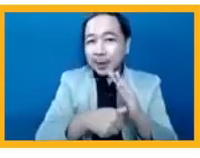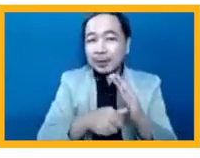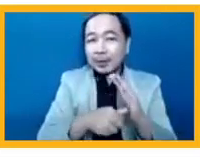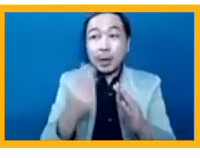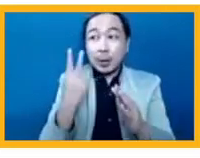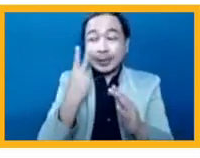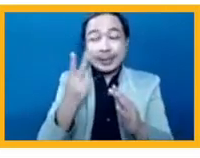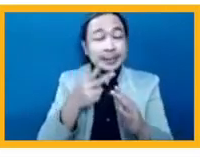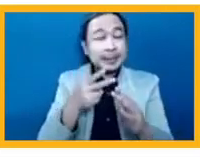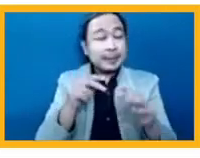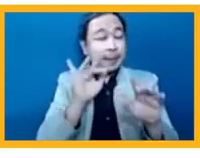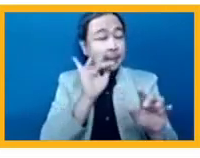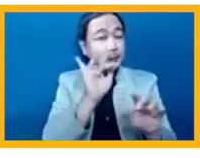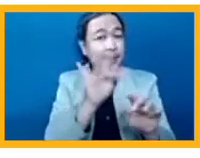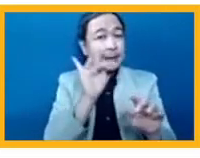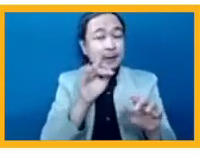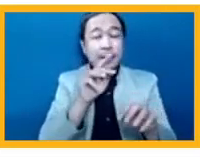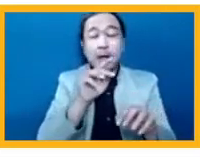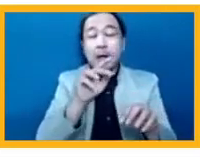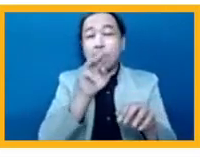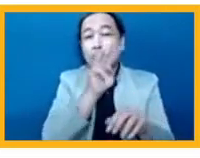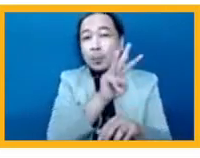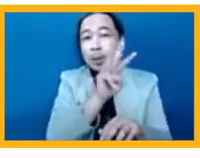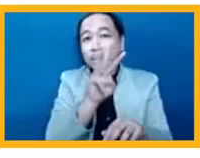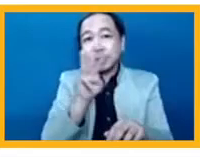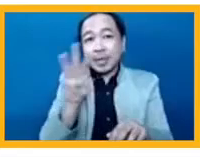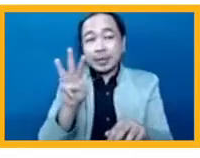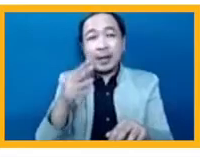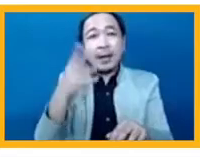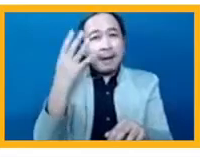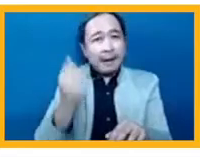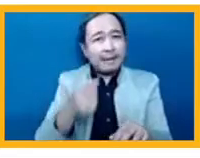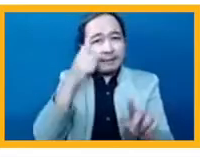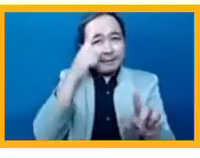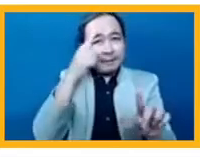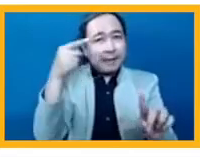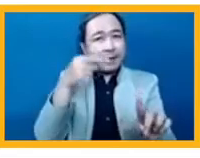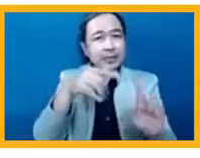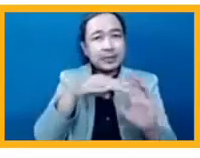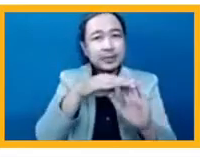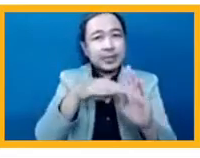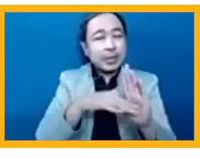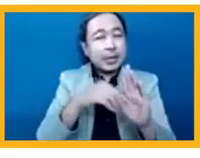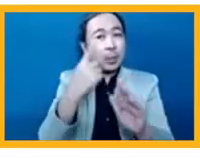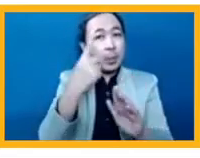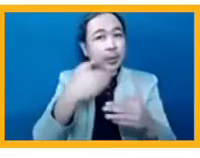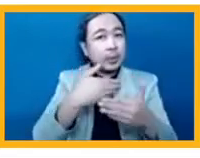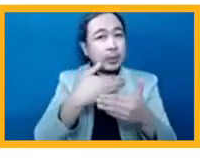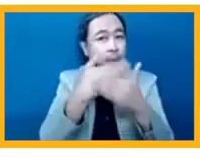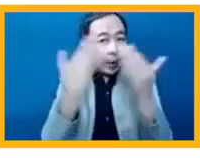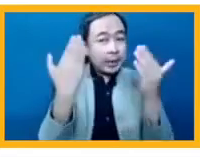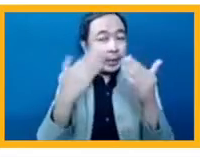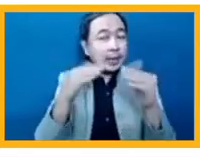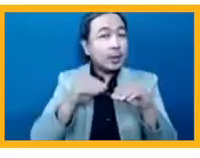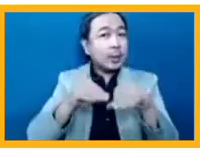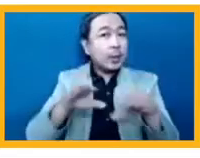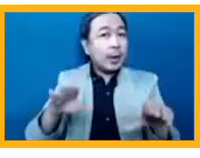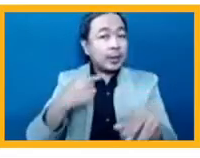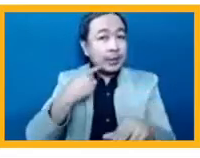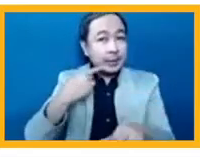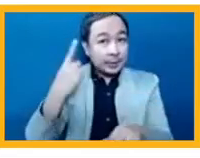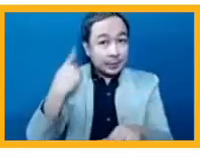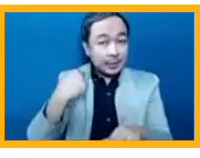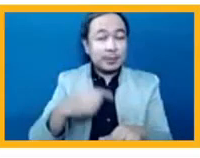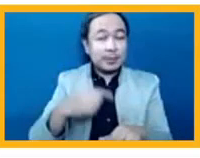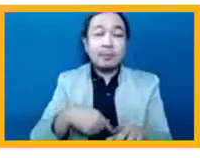website and you go to the agenda, you should find, for example, for day one, the live stream of yesterday, and also tomorrow